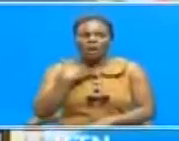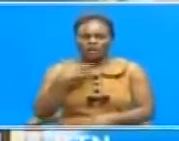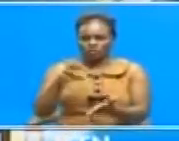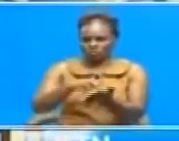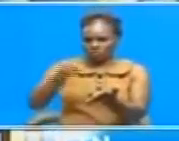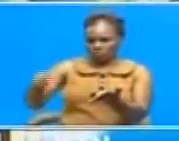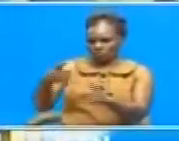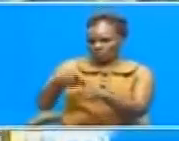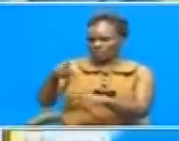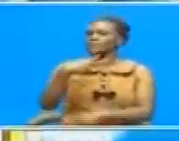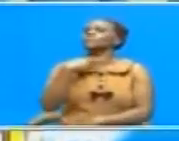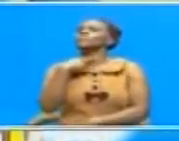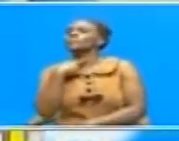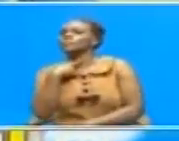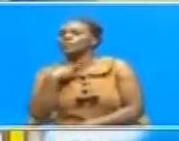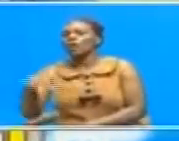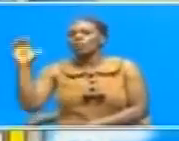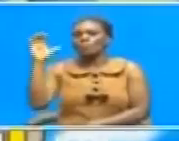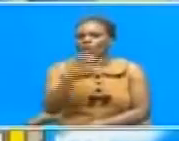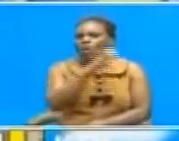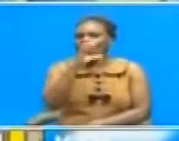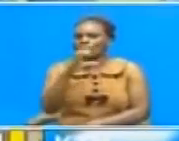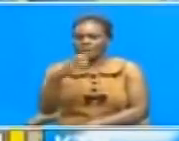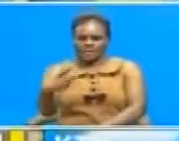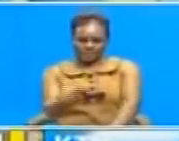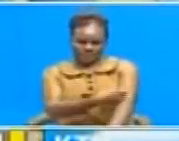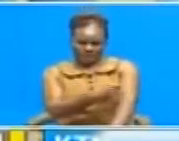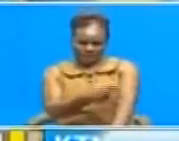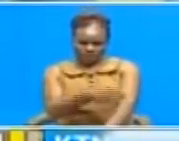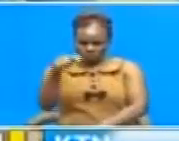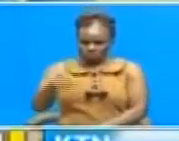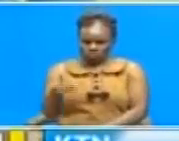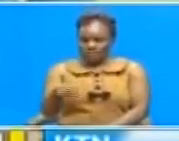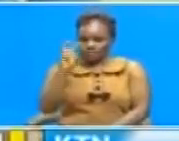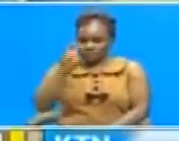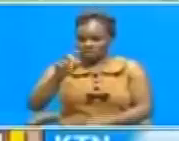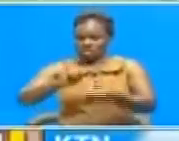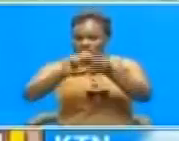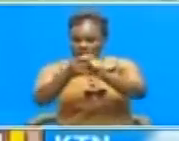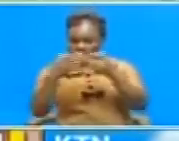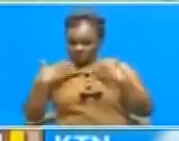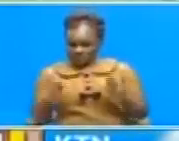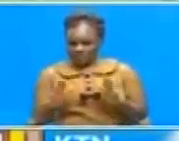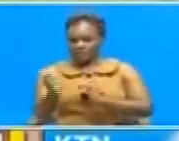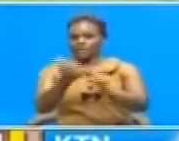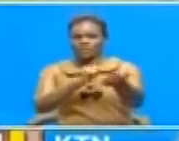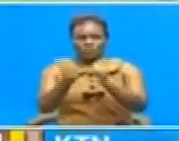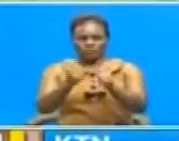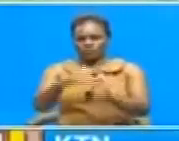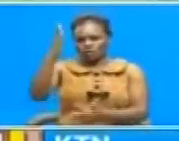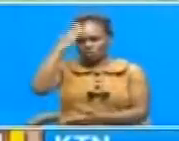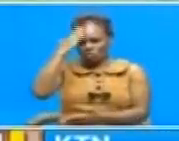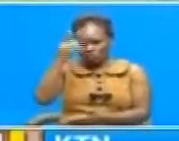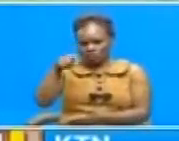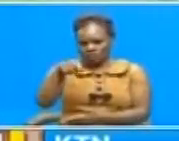kule walikuwa wamekwama huko kwa mapombe, madawa ya kulevya, lakini leo tumeona mabadiliko. Sports has been identified as